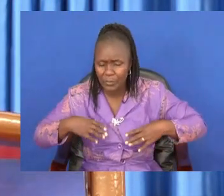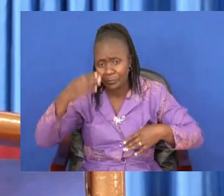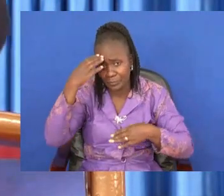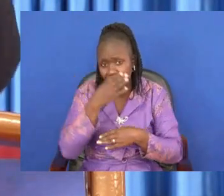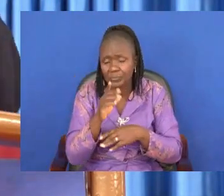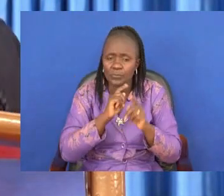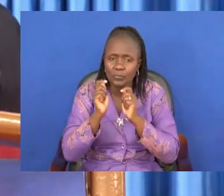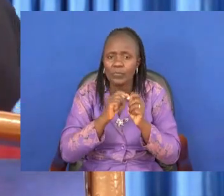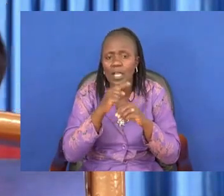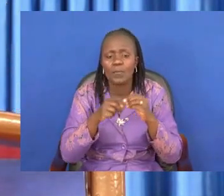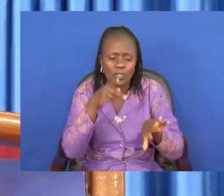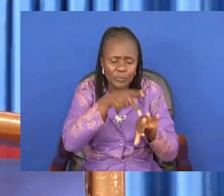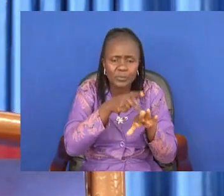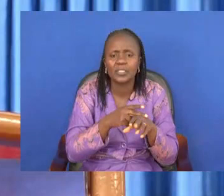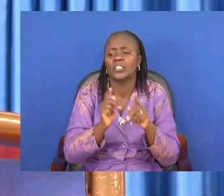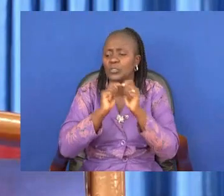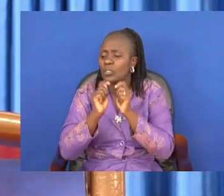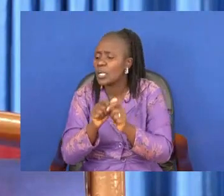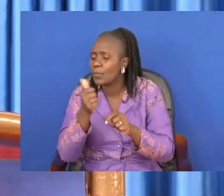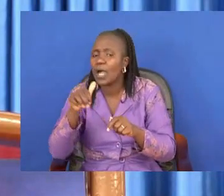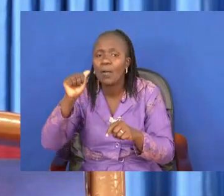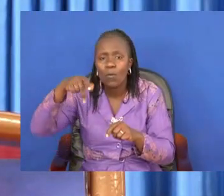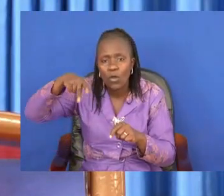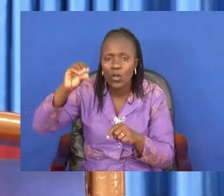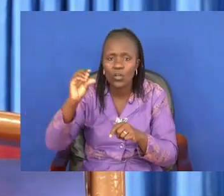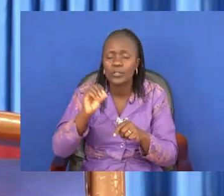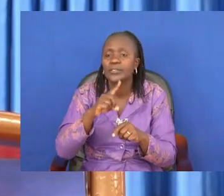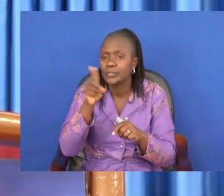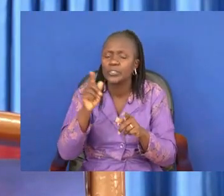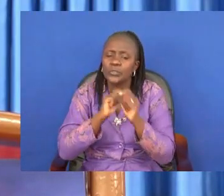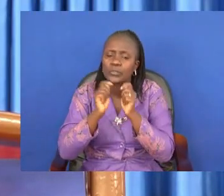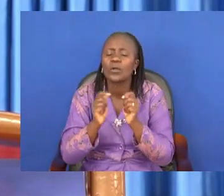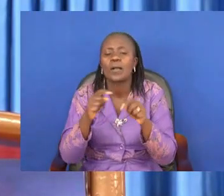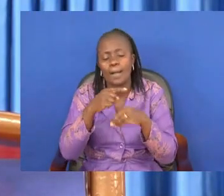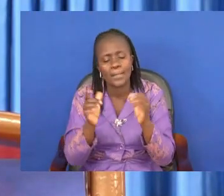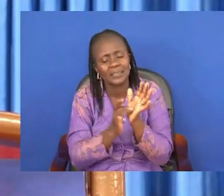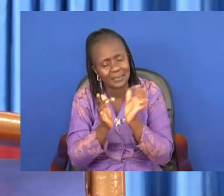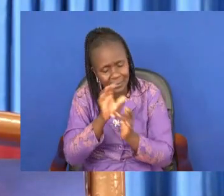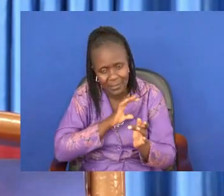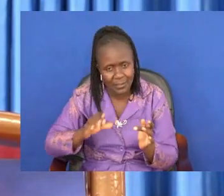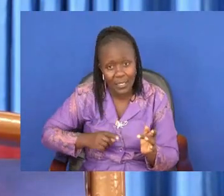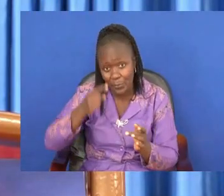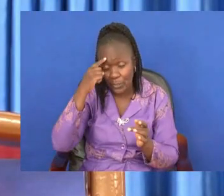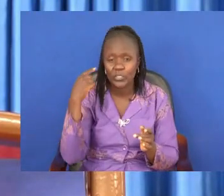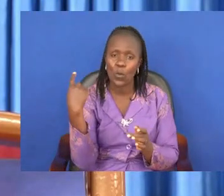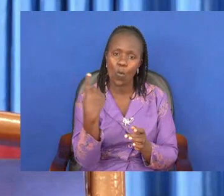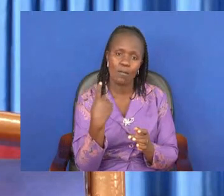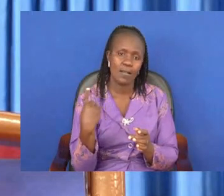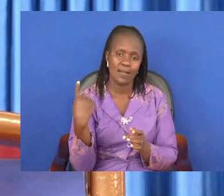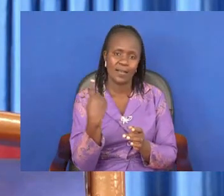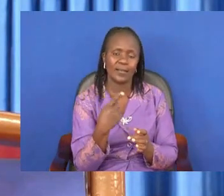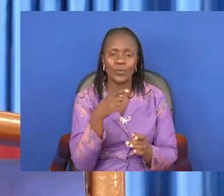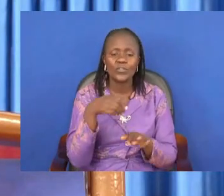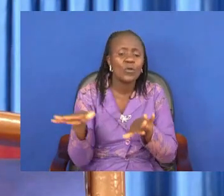want you to talk about Peter. I don't want you to talk about Apollos. I want you to talk about Jesus Christ because he's the only one who